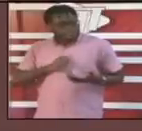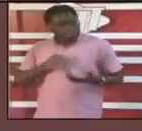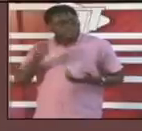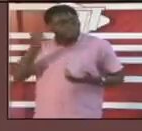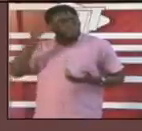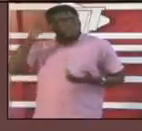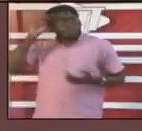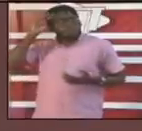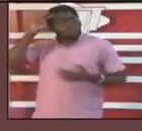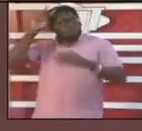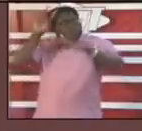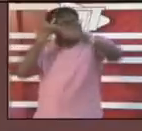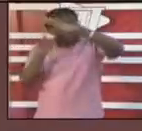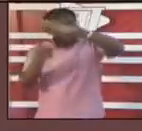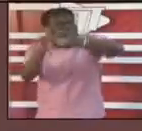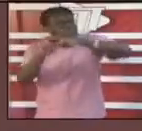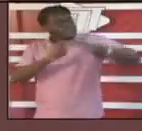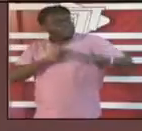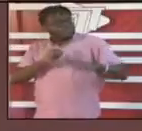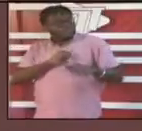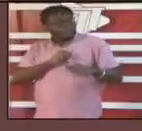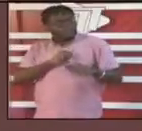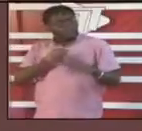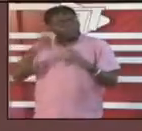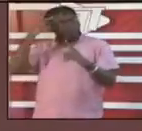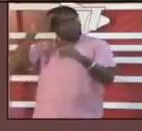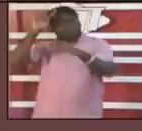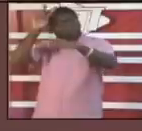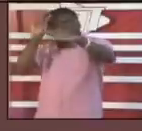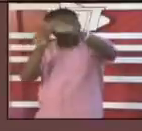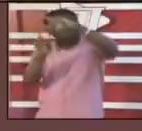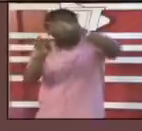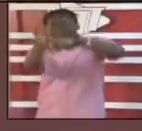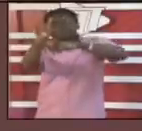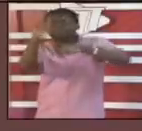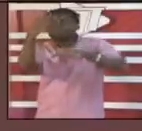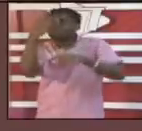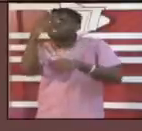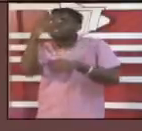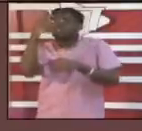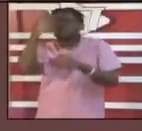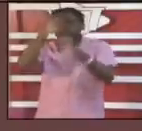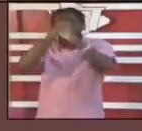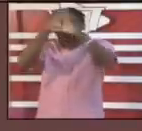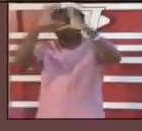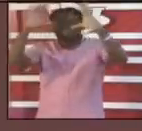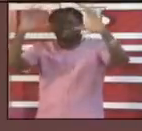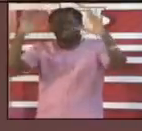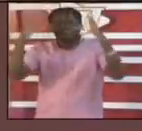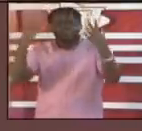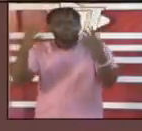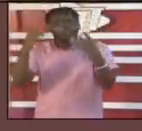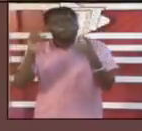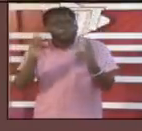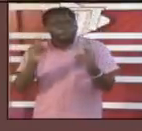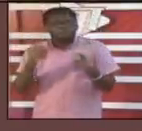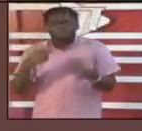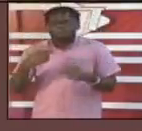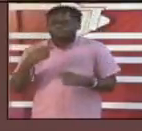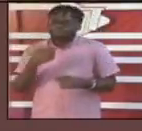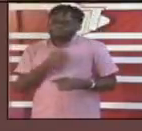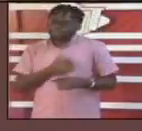And remember that for every door that is closed, another one will be